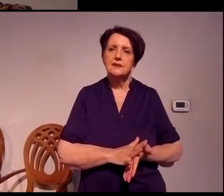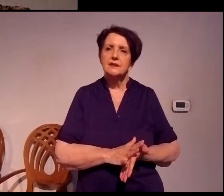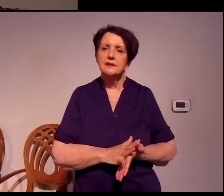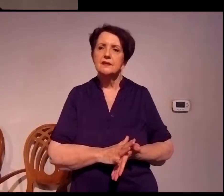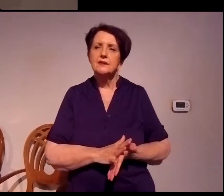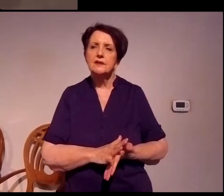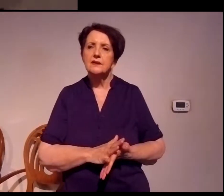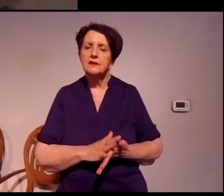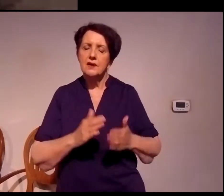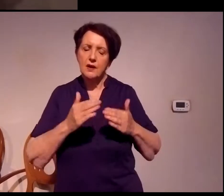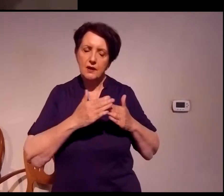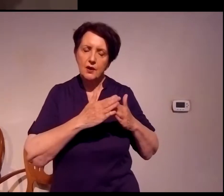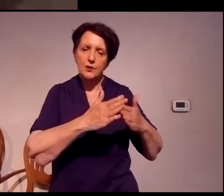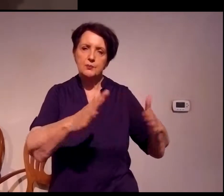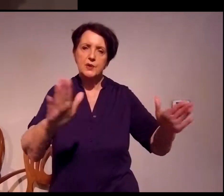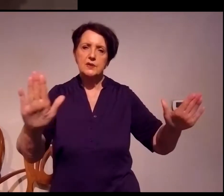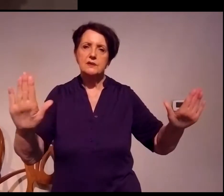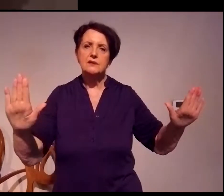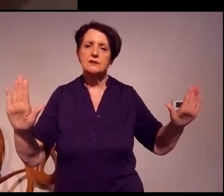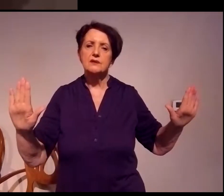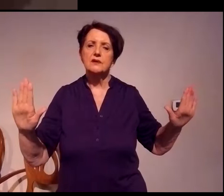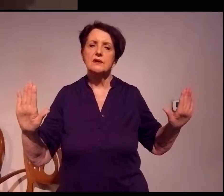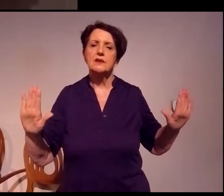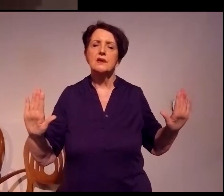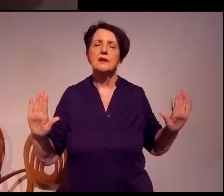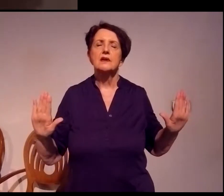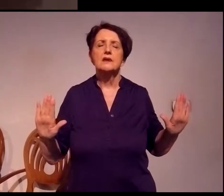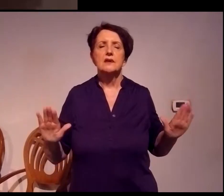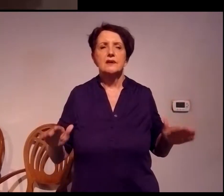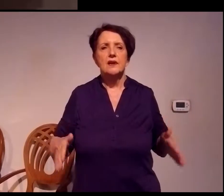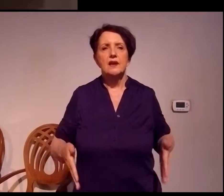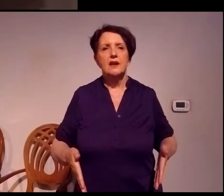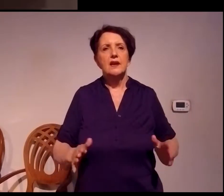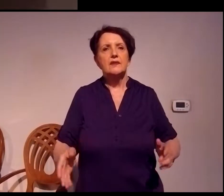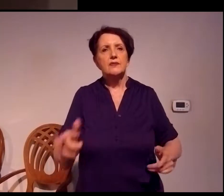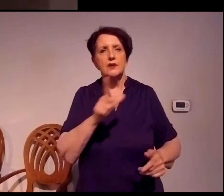Open your heart, let the